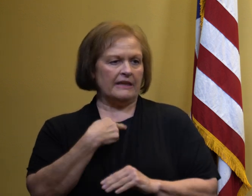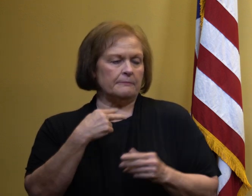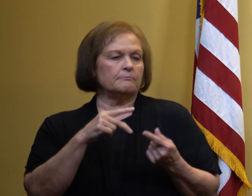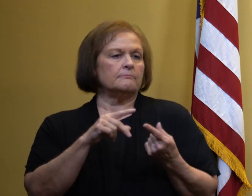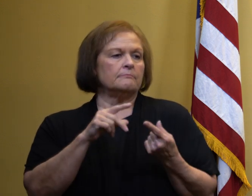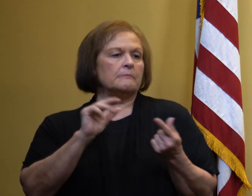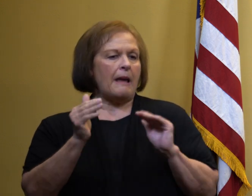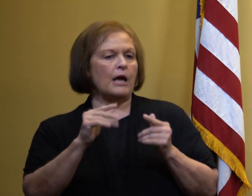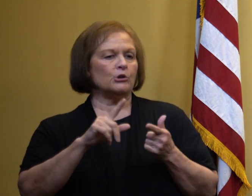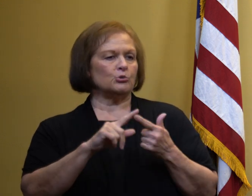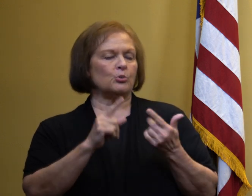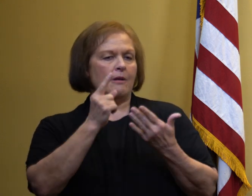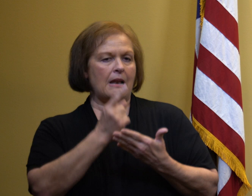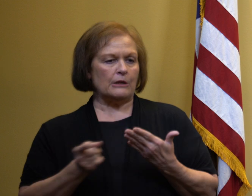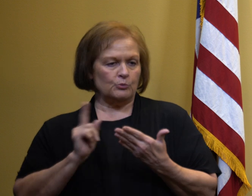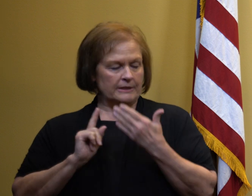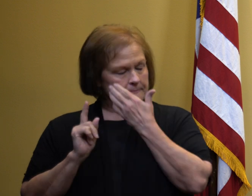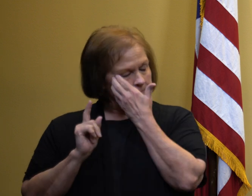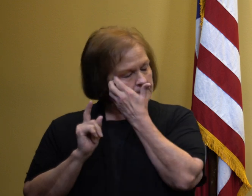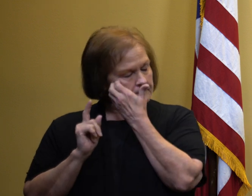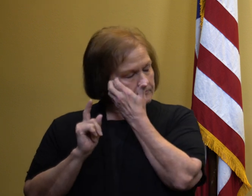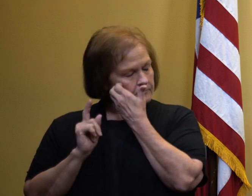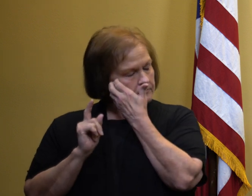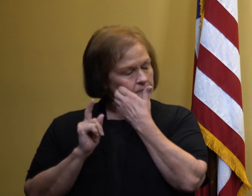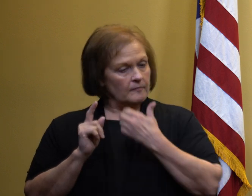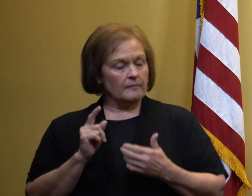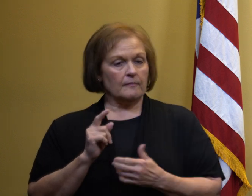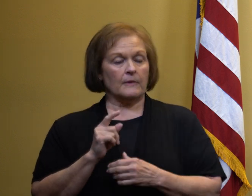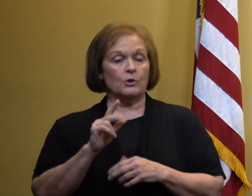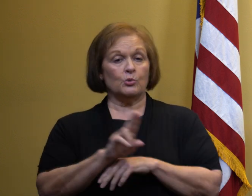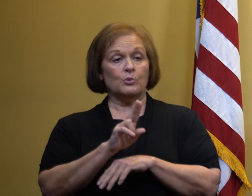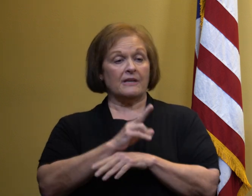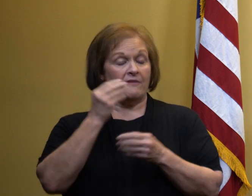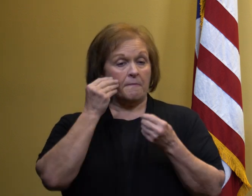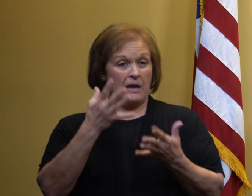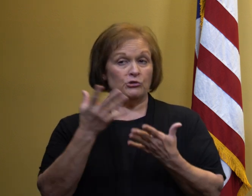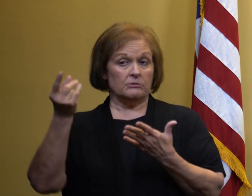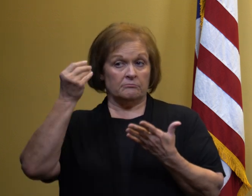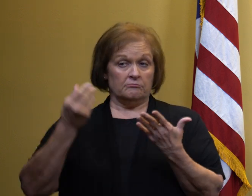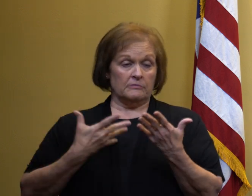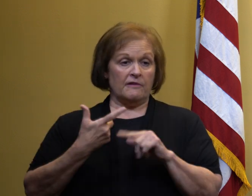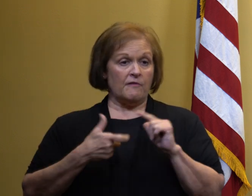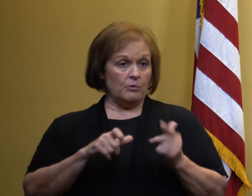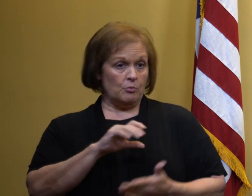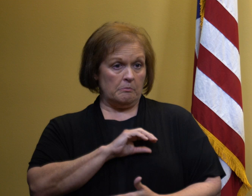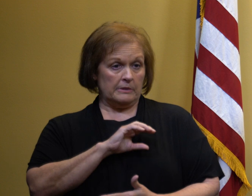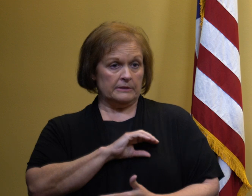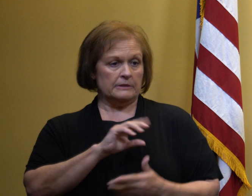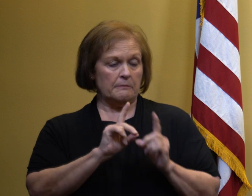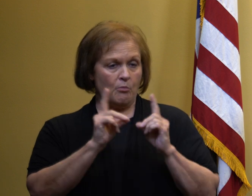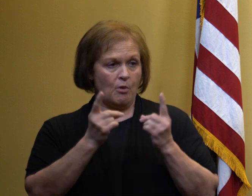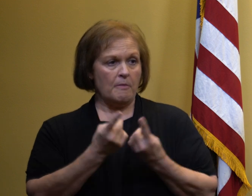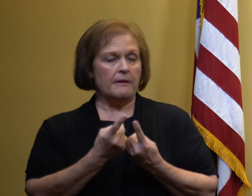to the last week. Year-to-date stats using, again, preliminary data from the New Orleans Police